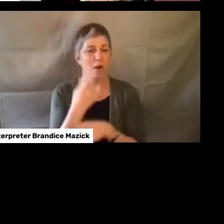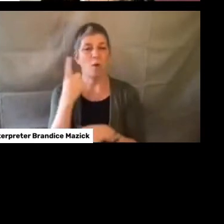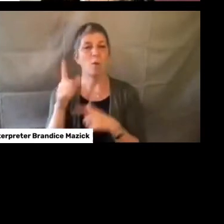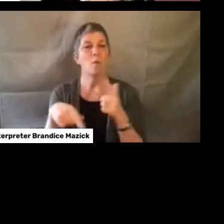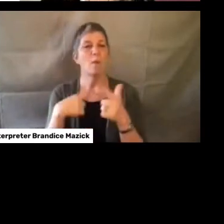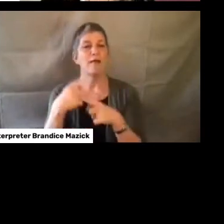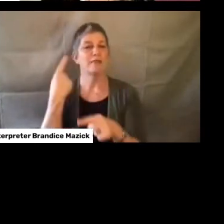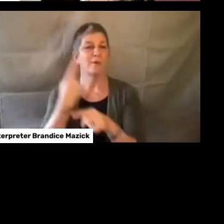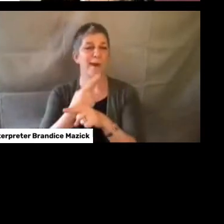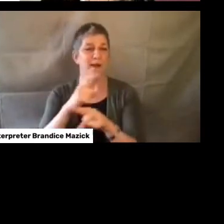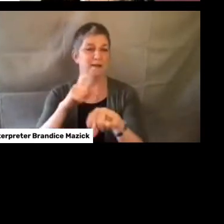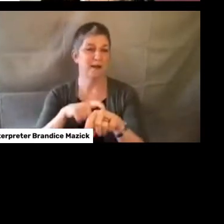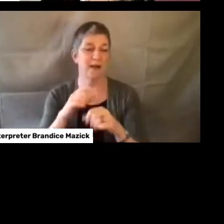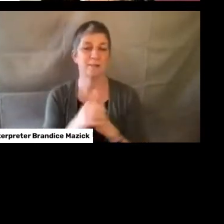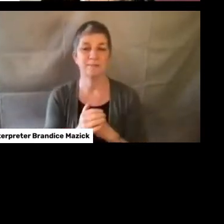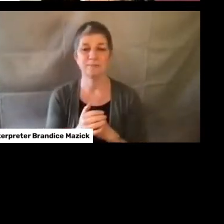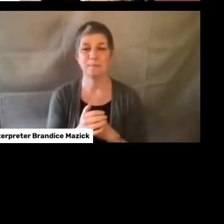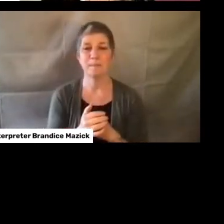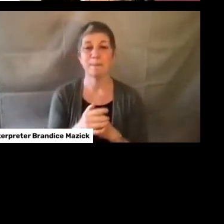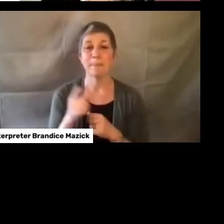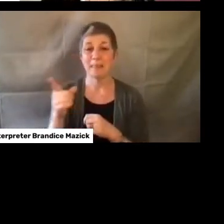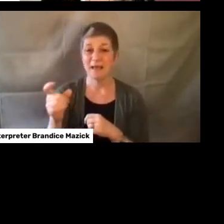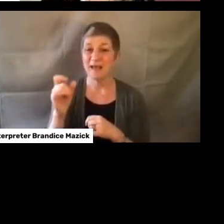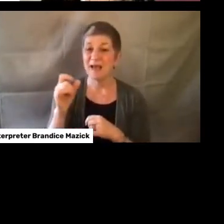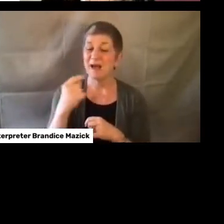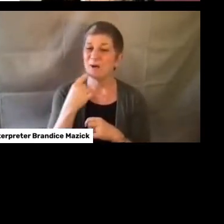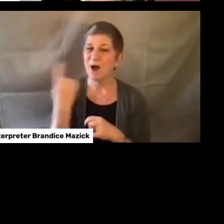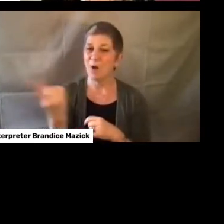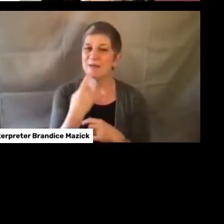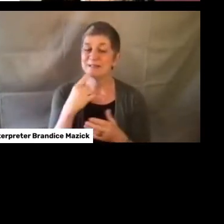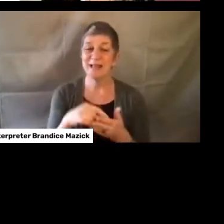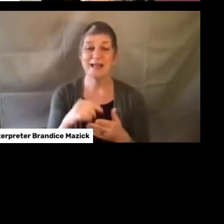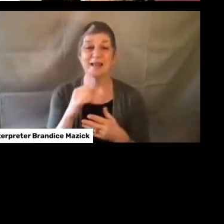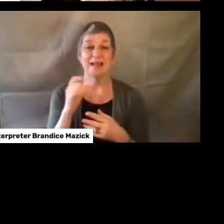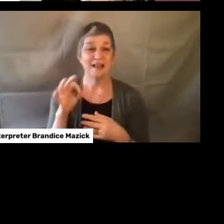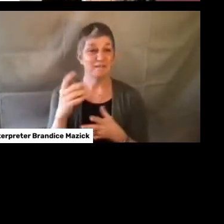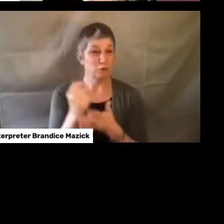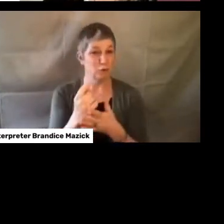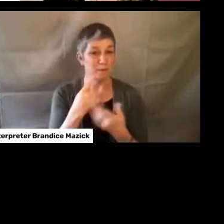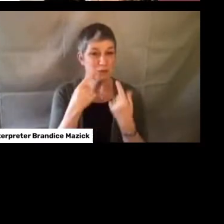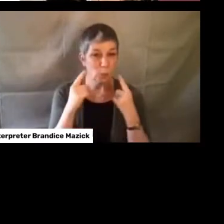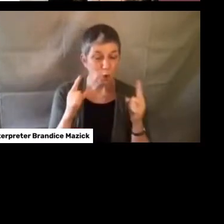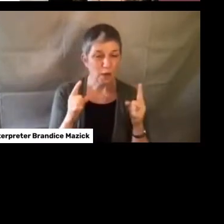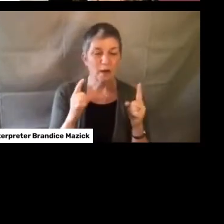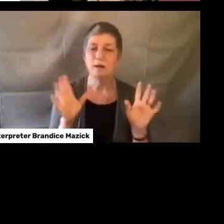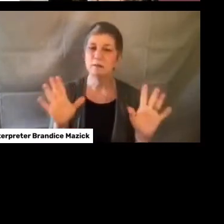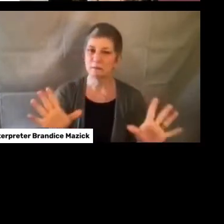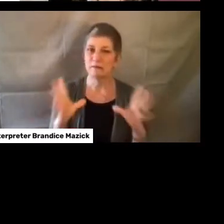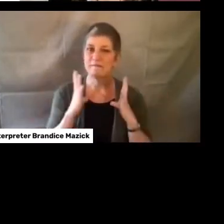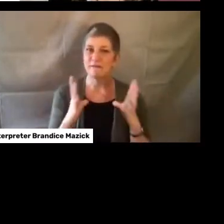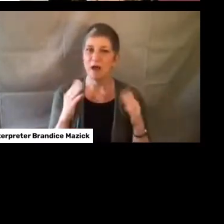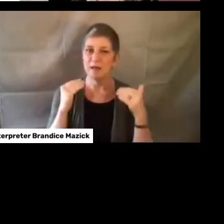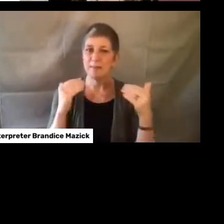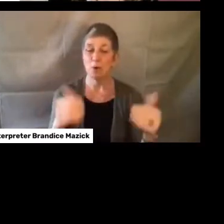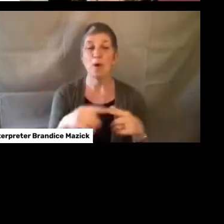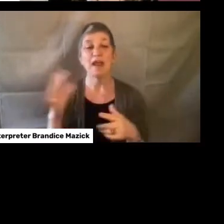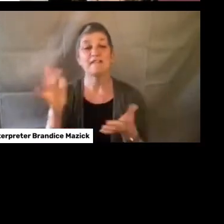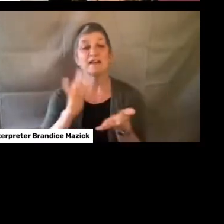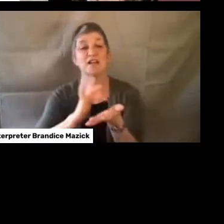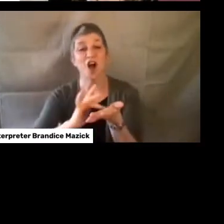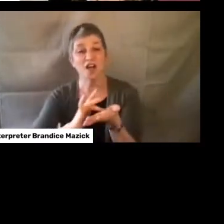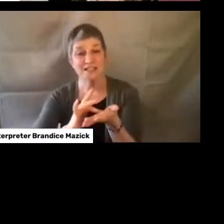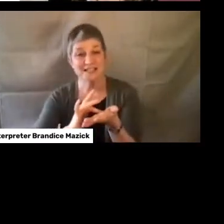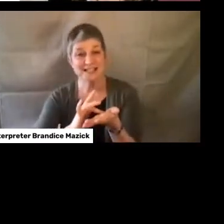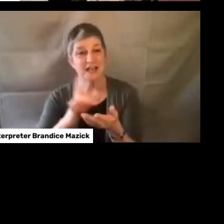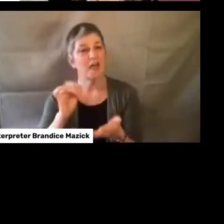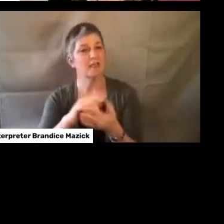and I always say, don't try to fix something that's not broken. If treatment's working, you keep going. Now, if there's toxicities, that's a different story.